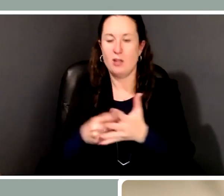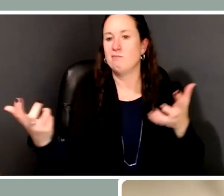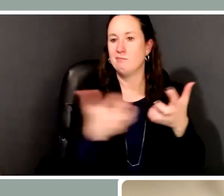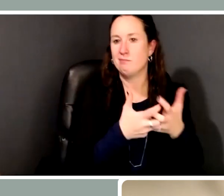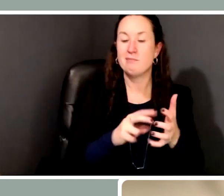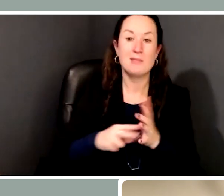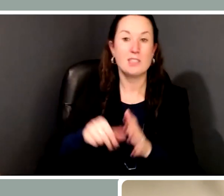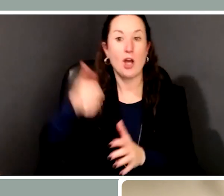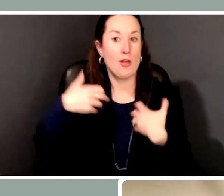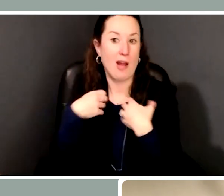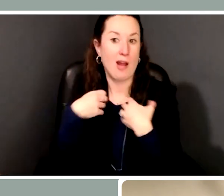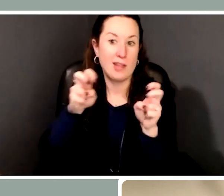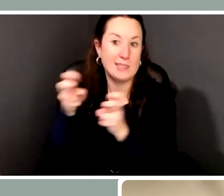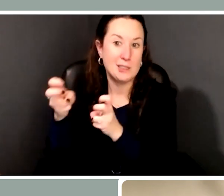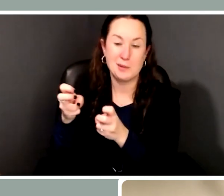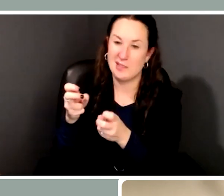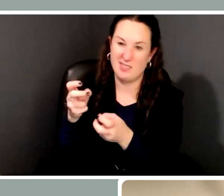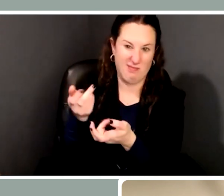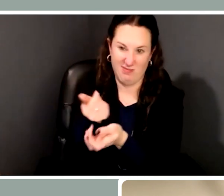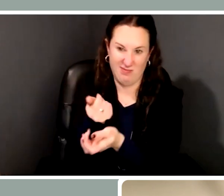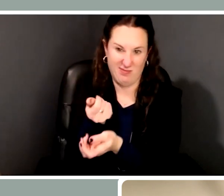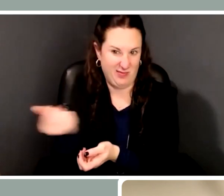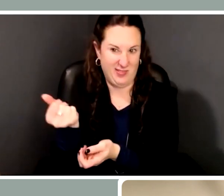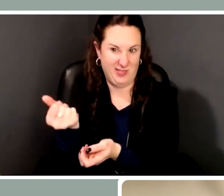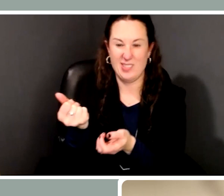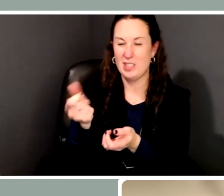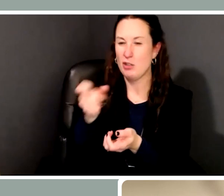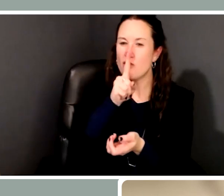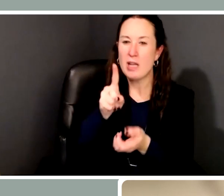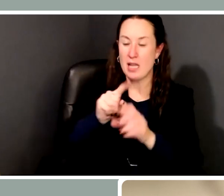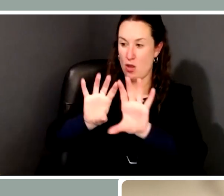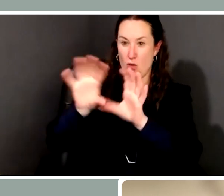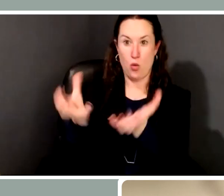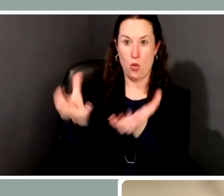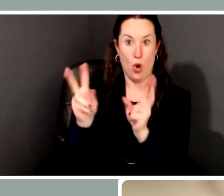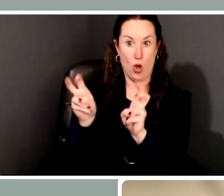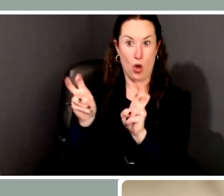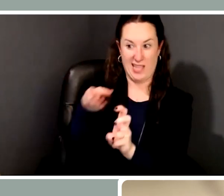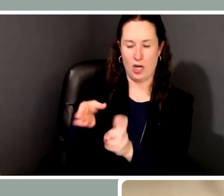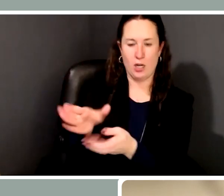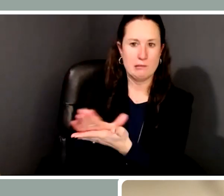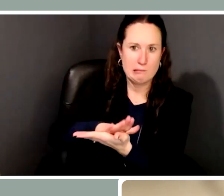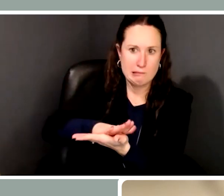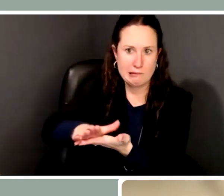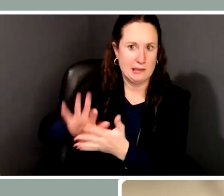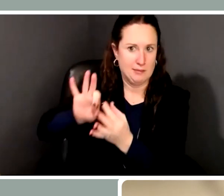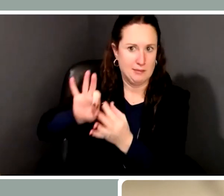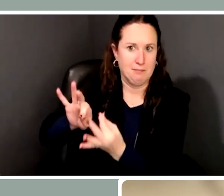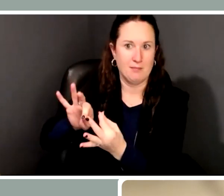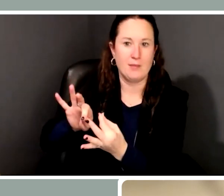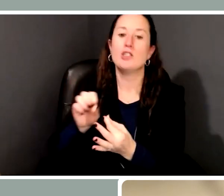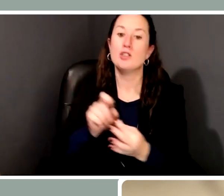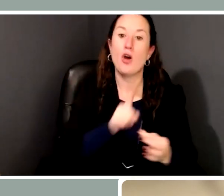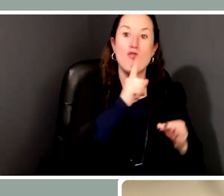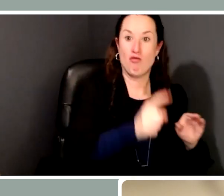And it's a very sort of pristine world. So you always wonder how it's going to work in the real world. So electronic medical records and electronic data